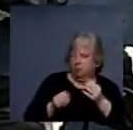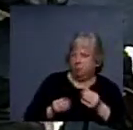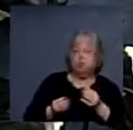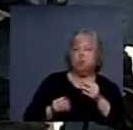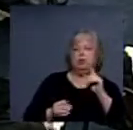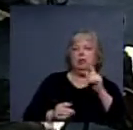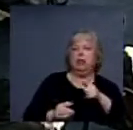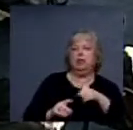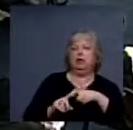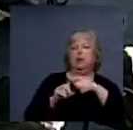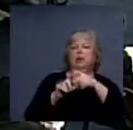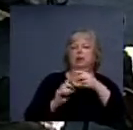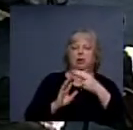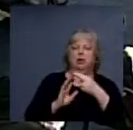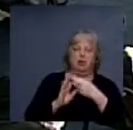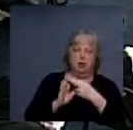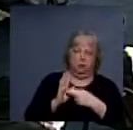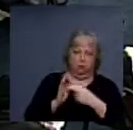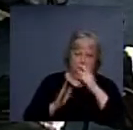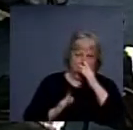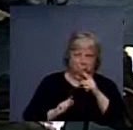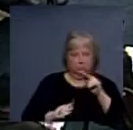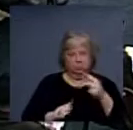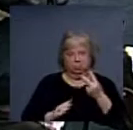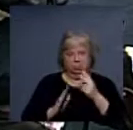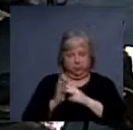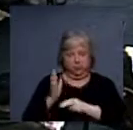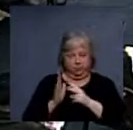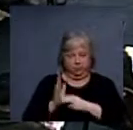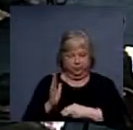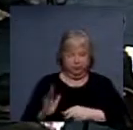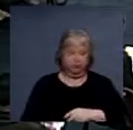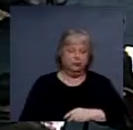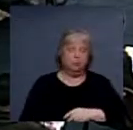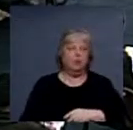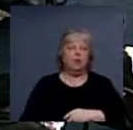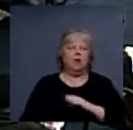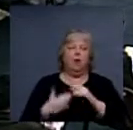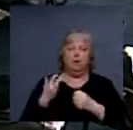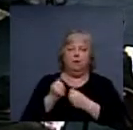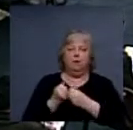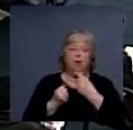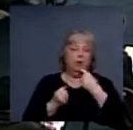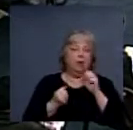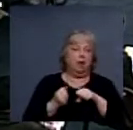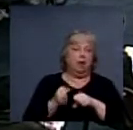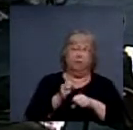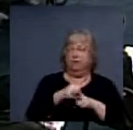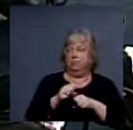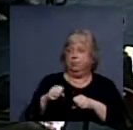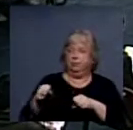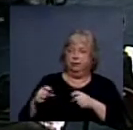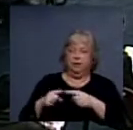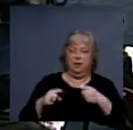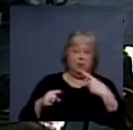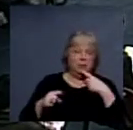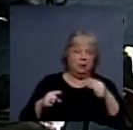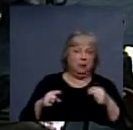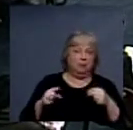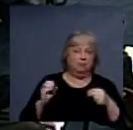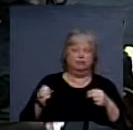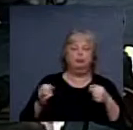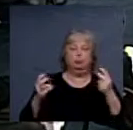Reading. Second? There's a motion and a second to suspend the rules and place this ordinance on second reading. All in favor indicate by saying aye. Aye. Opposed, say